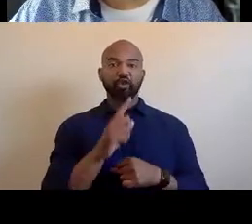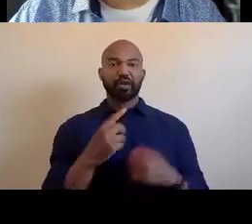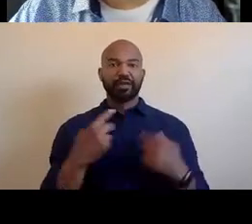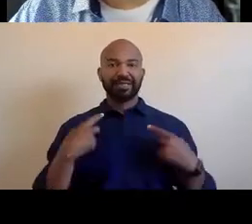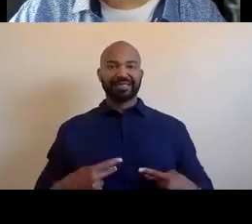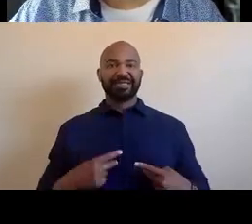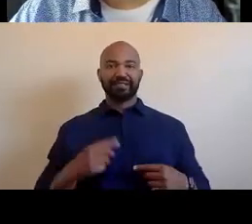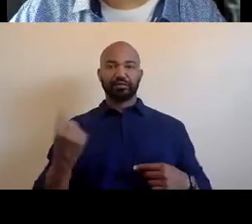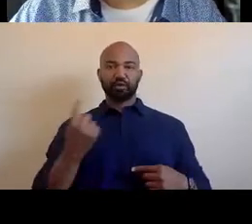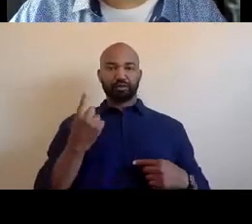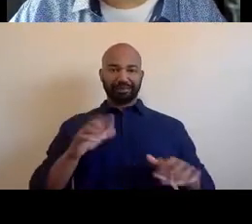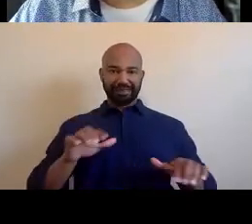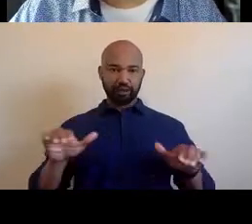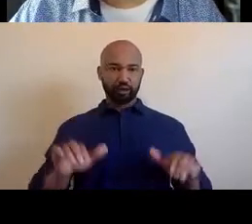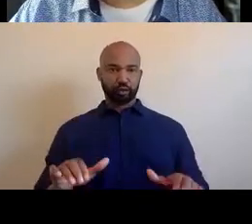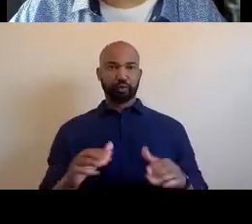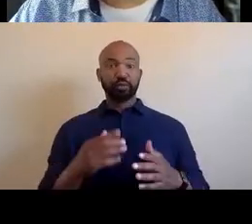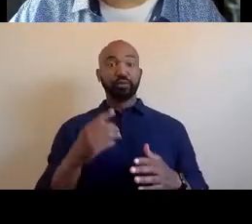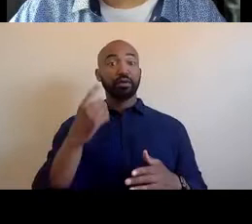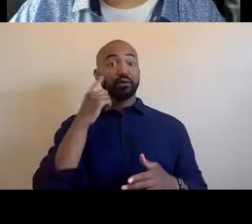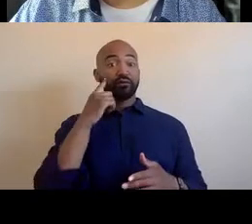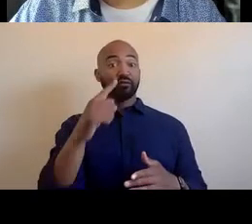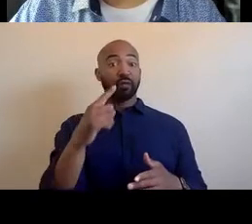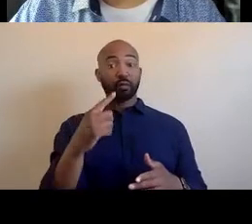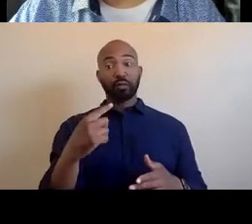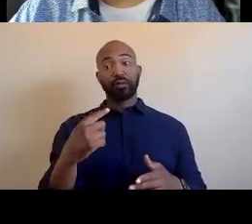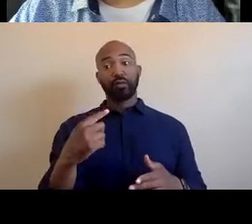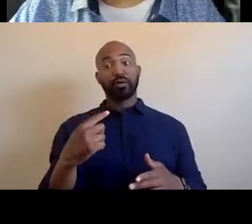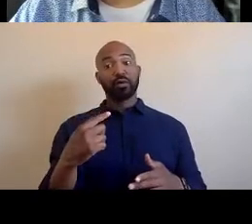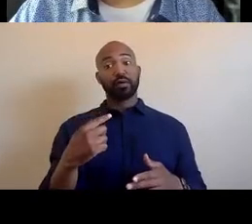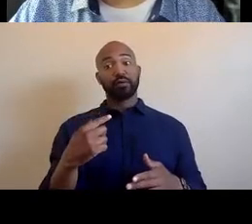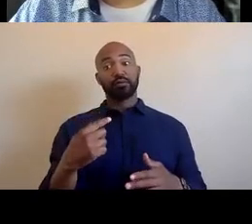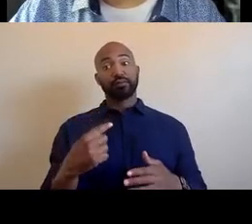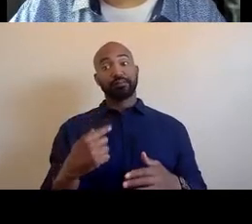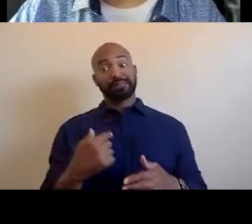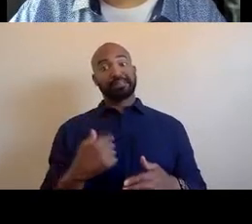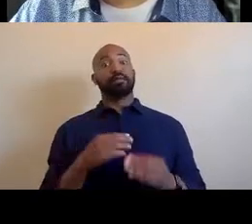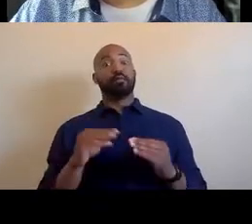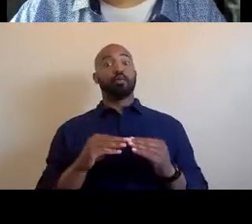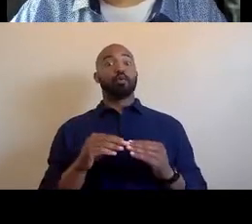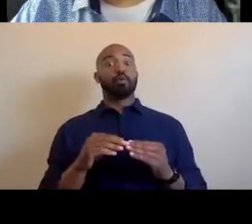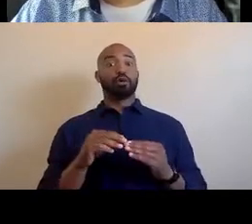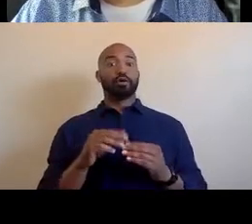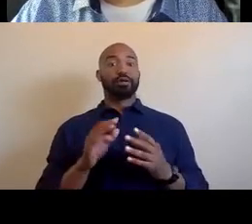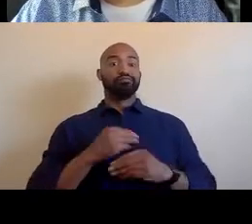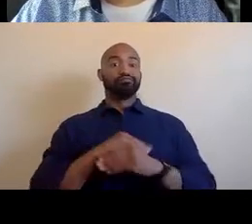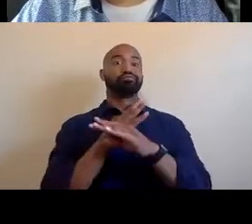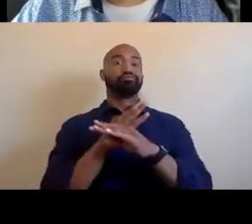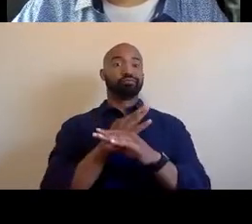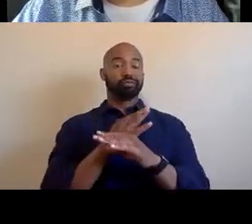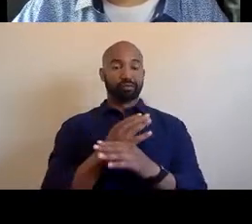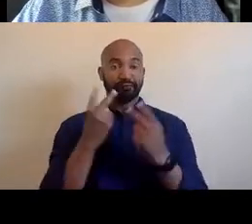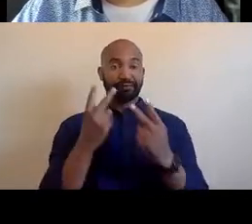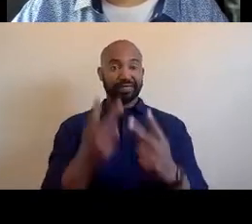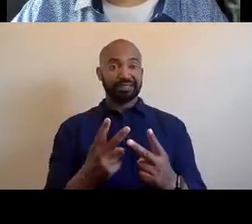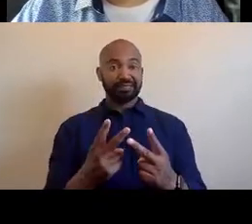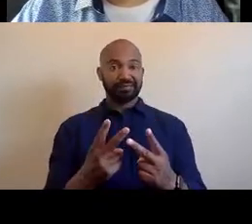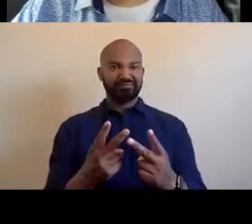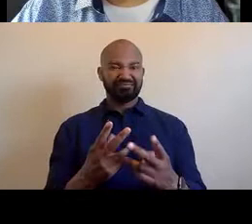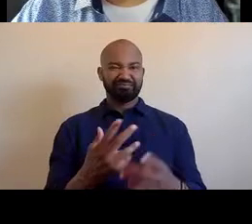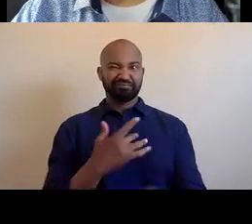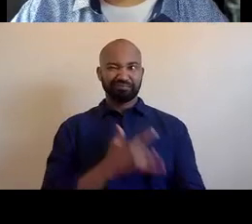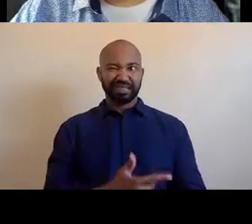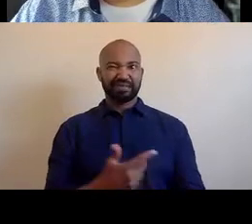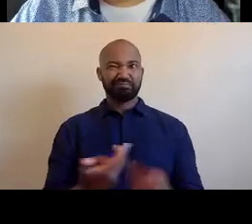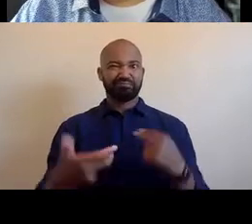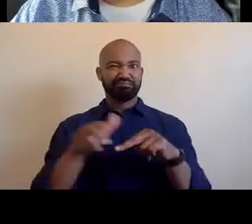else, but with doing more virtual visits through work, I'm doing a lot more sitting than I'm used to. And